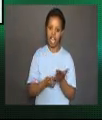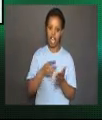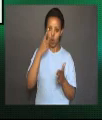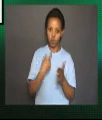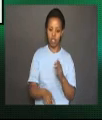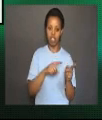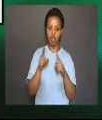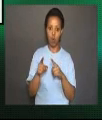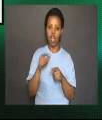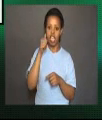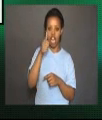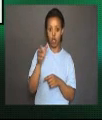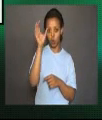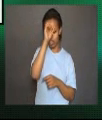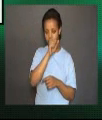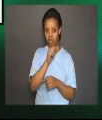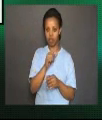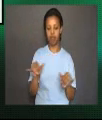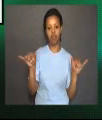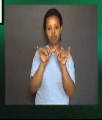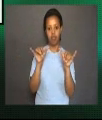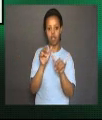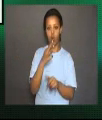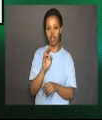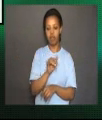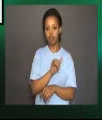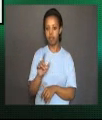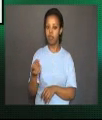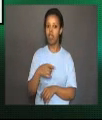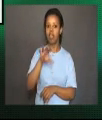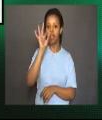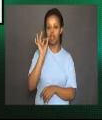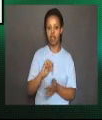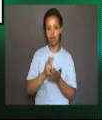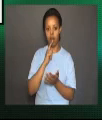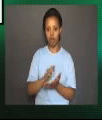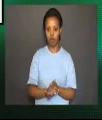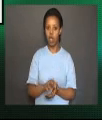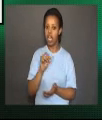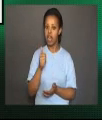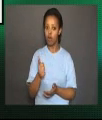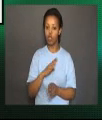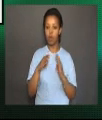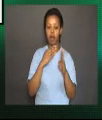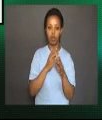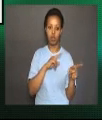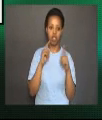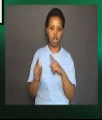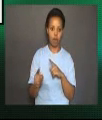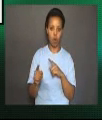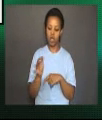his predictions, and when he shared his results, other biologists